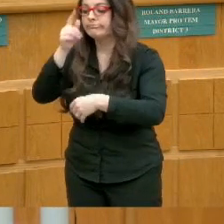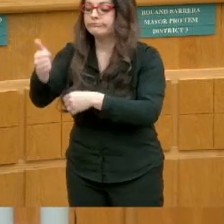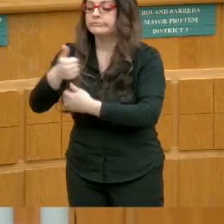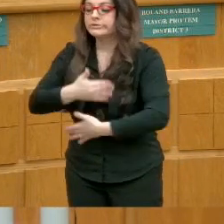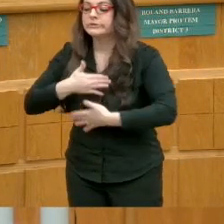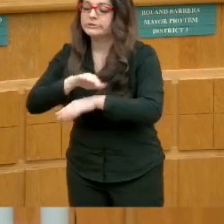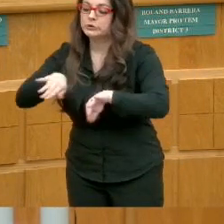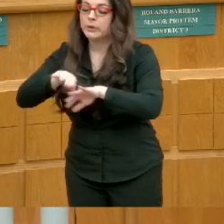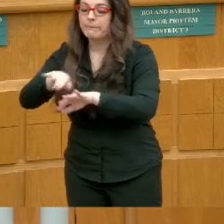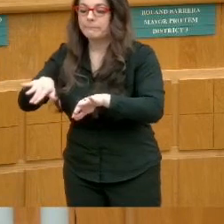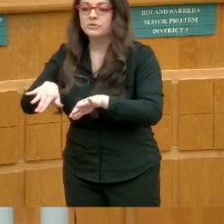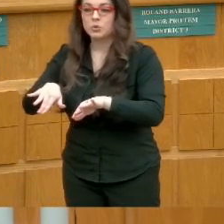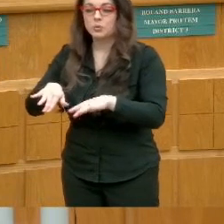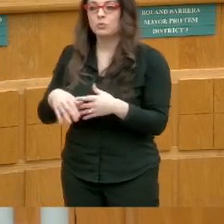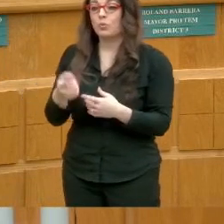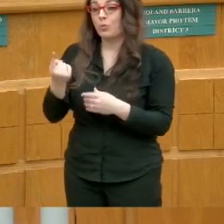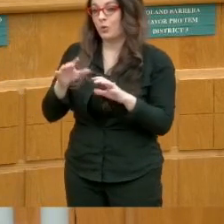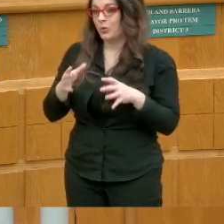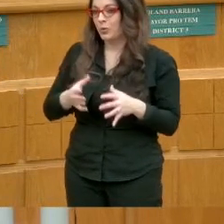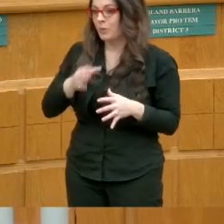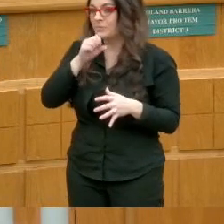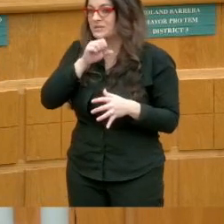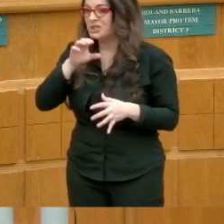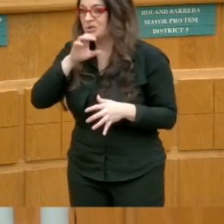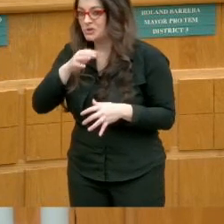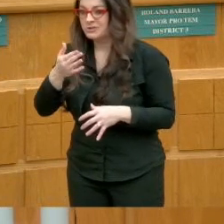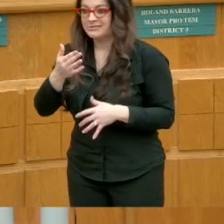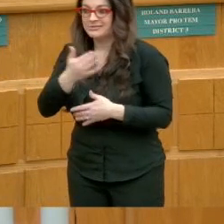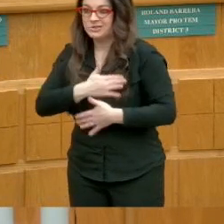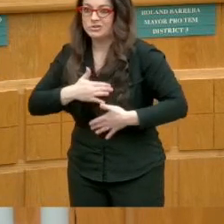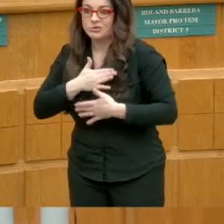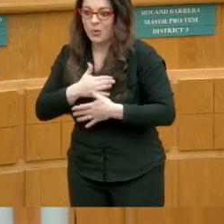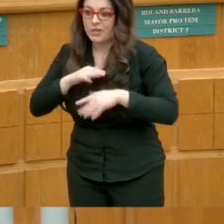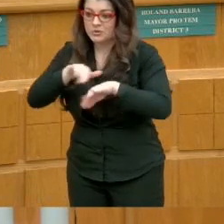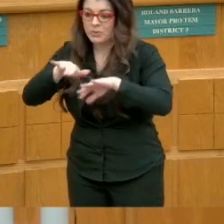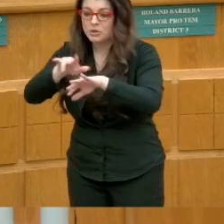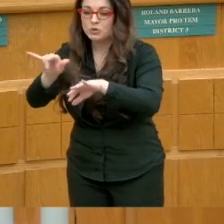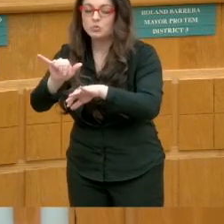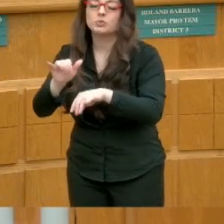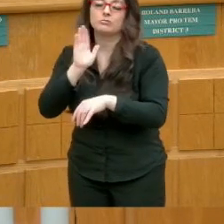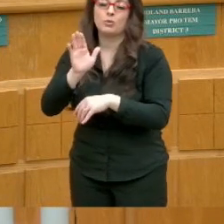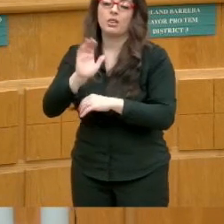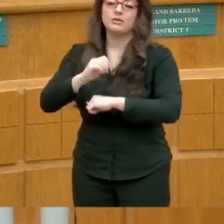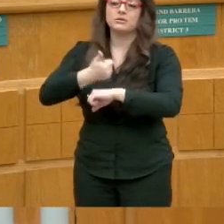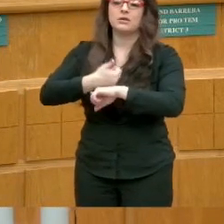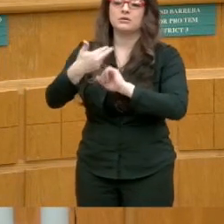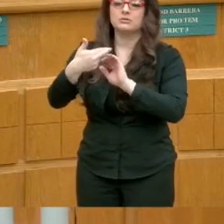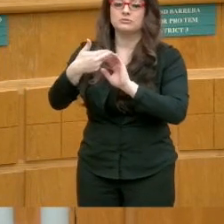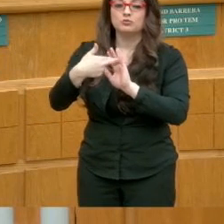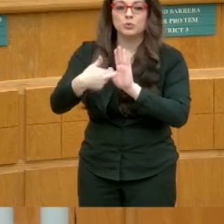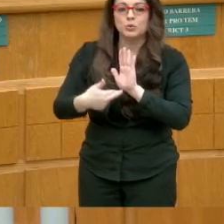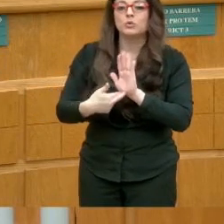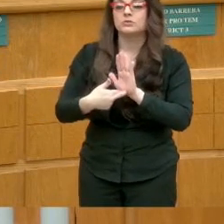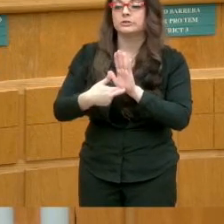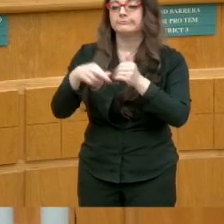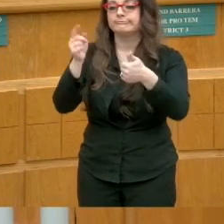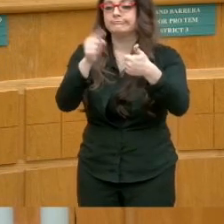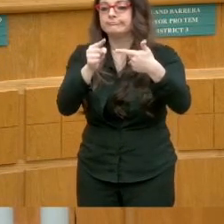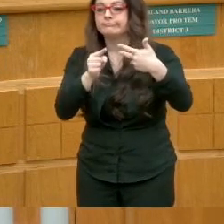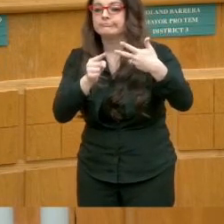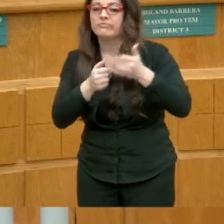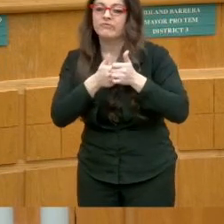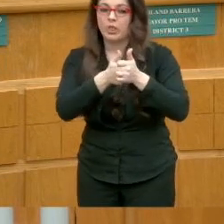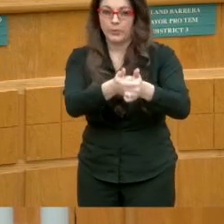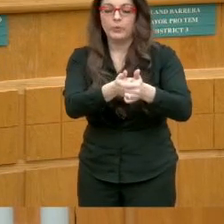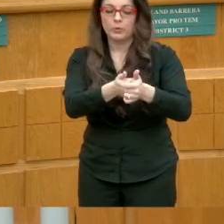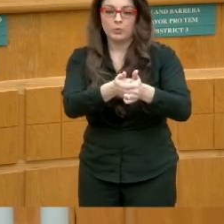we're developing the protocol and the rules and the time and that type of thing. And we'll hopefully have that ready for tomorrow, as well